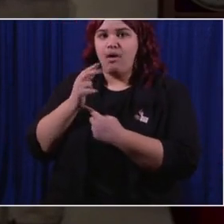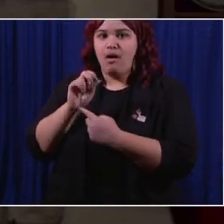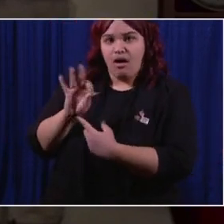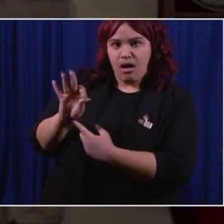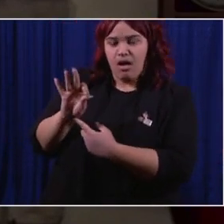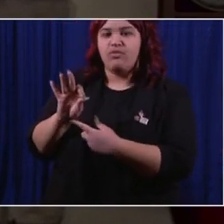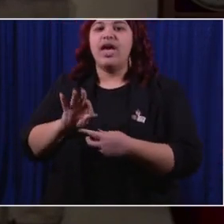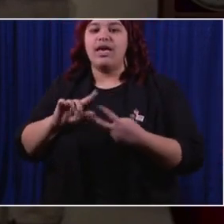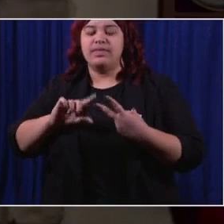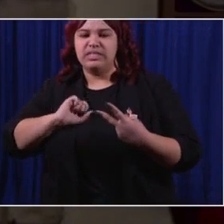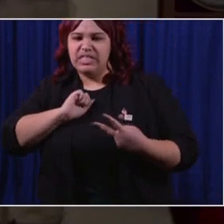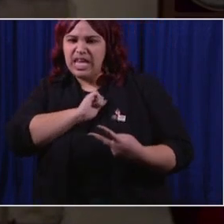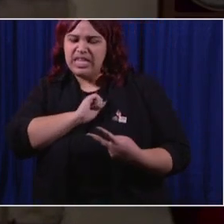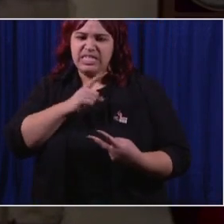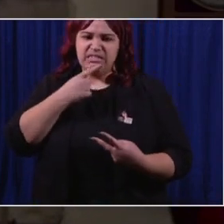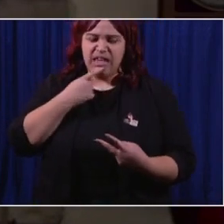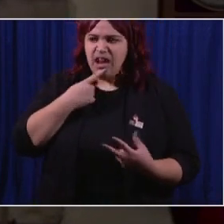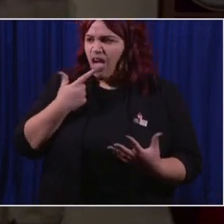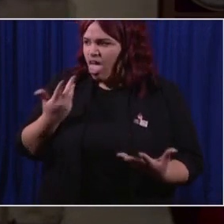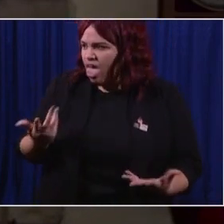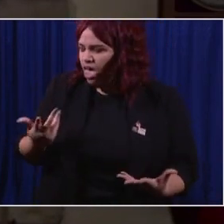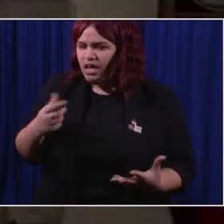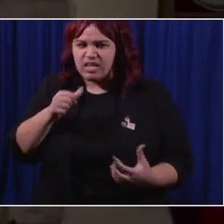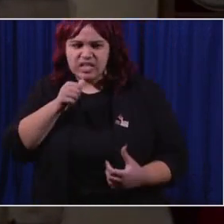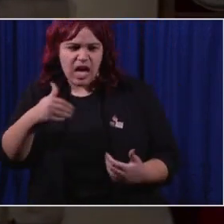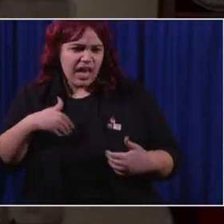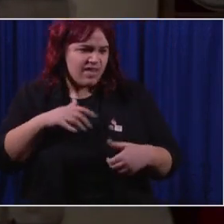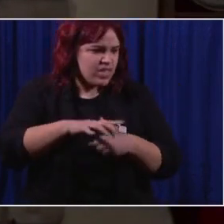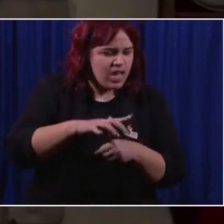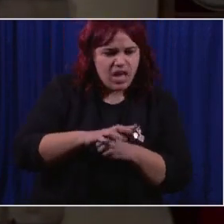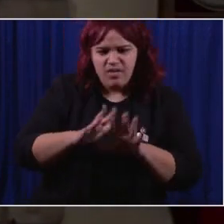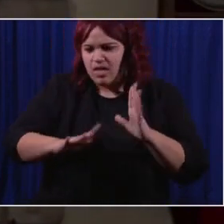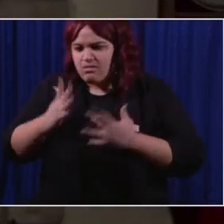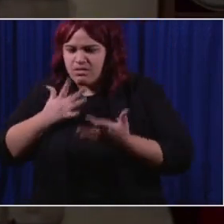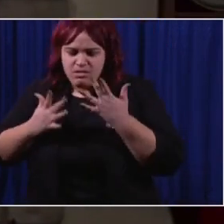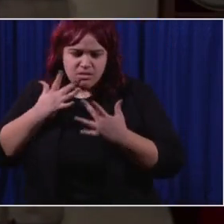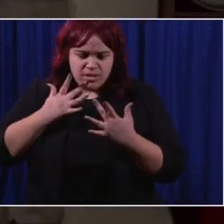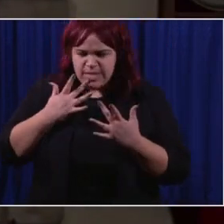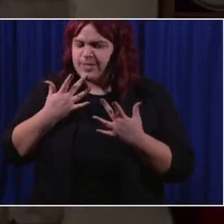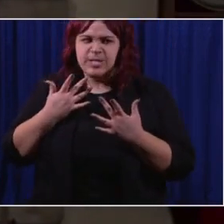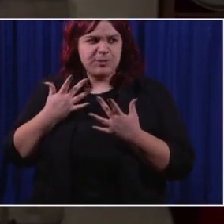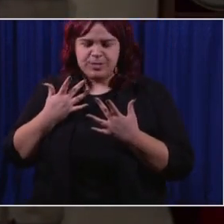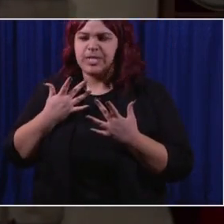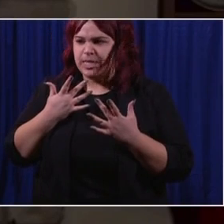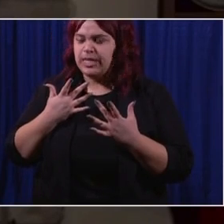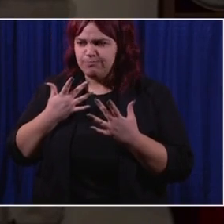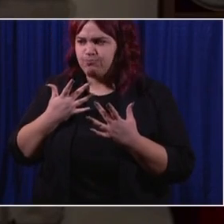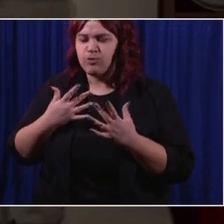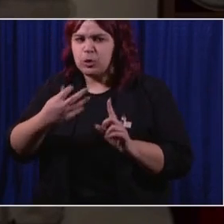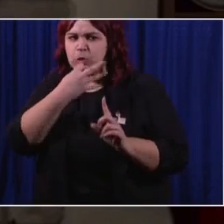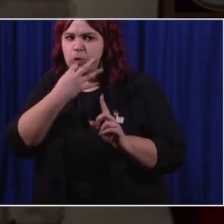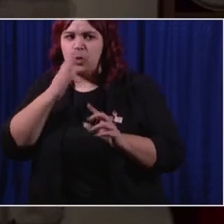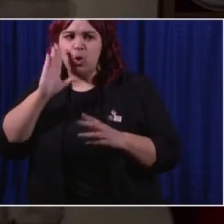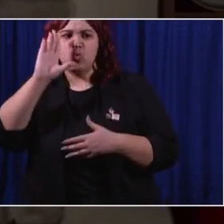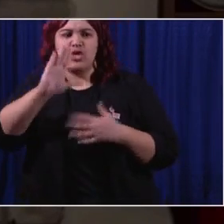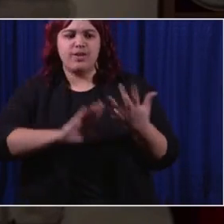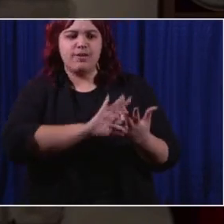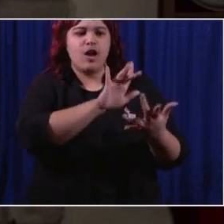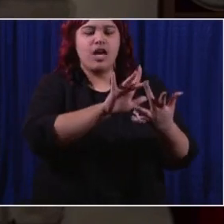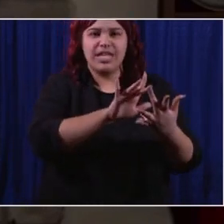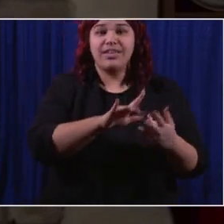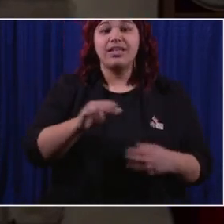vote. Yesterday, his office was actually saying to Ohioans that they were in close communication with Speaker Cupp and that the House indeed lacked the